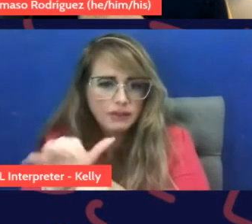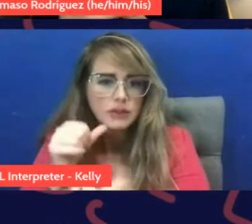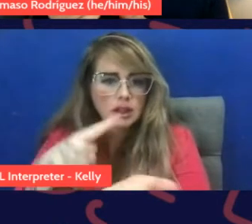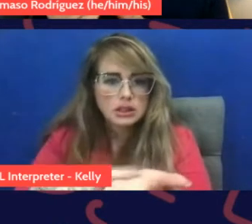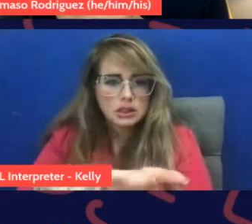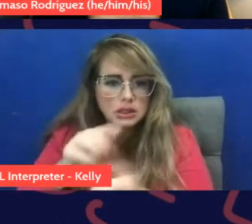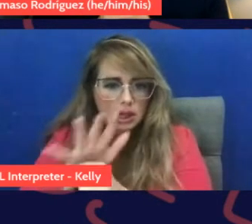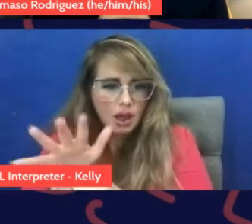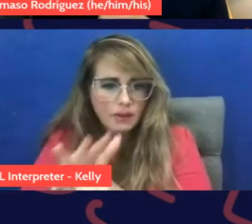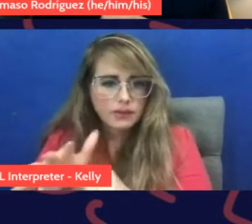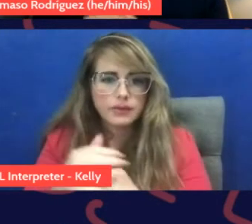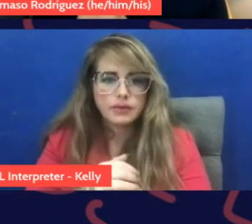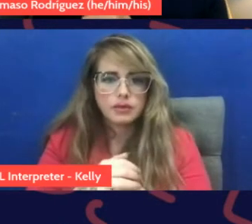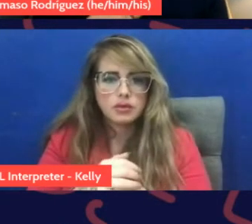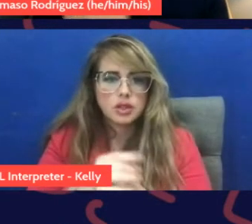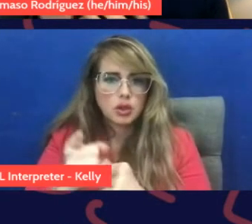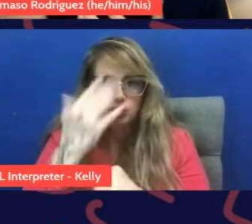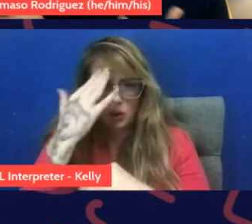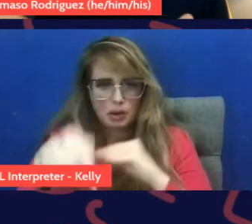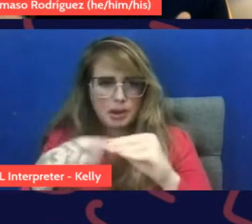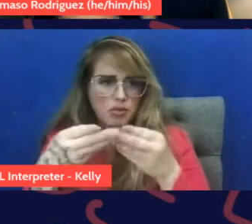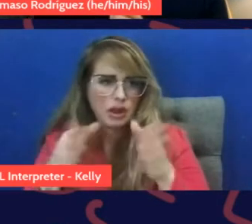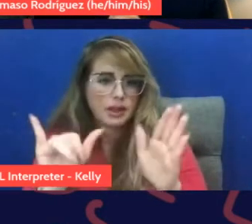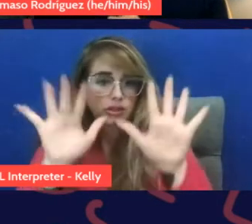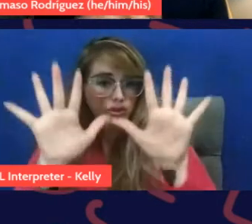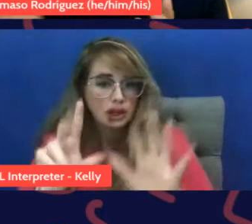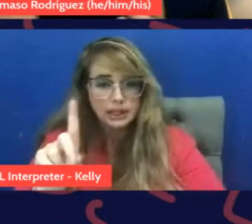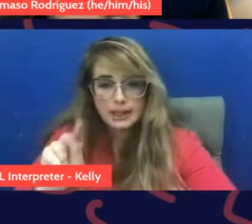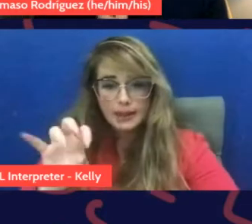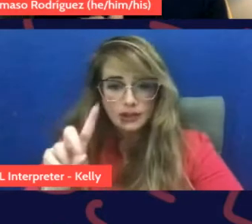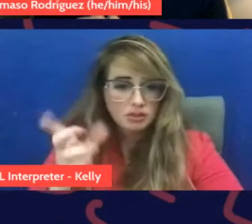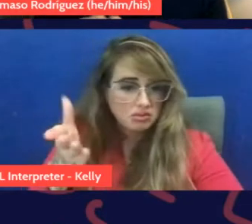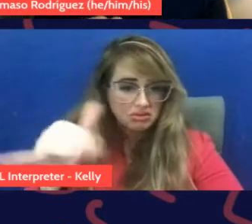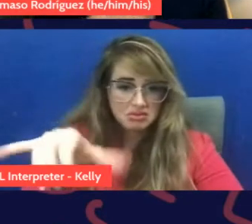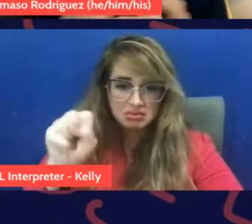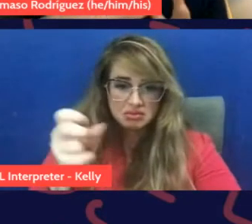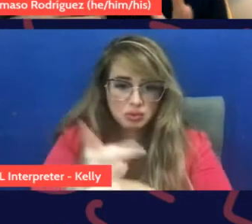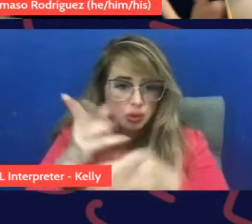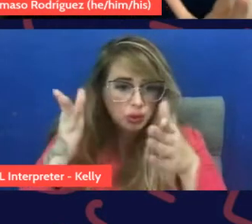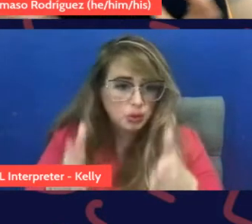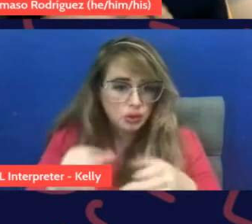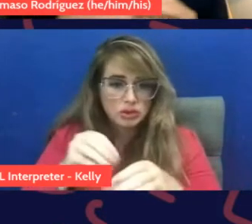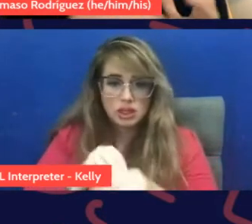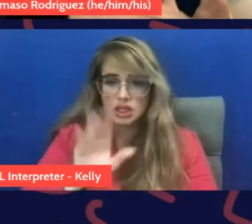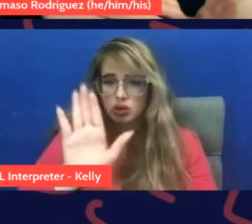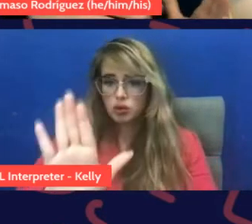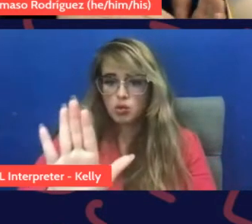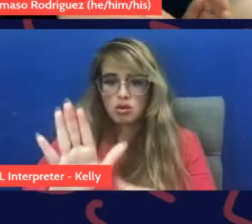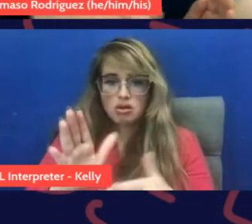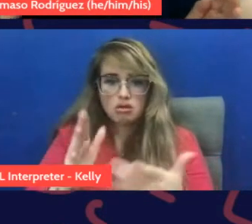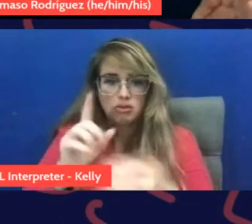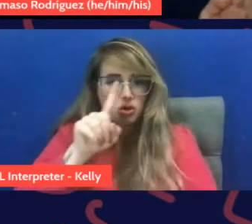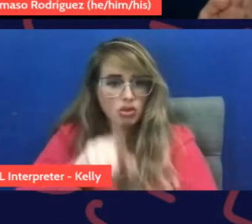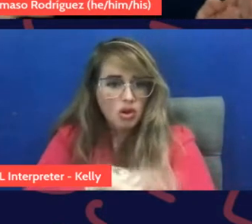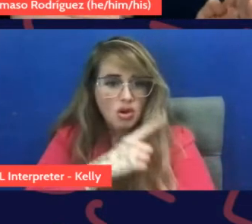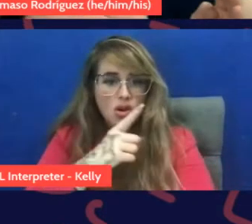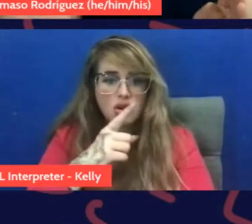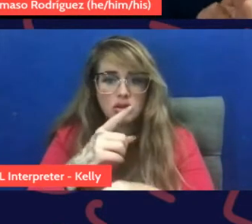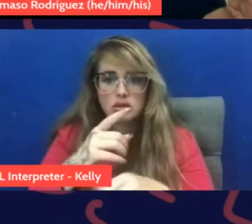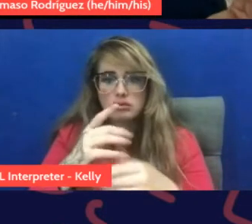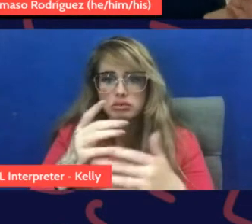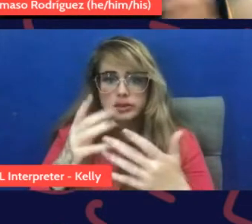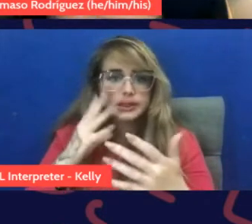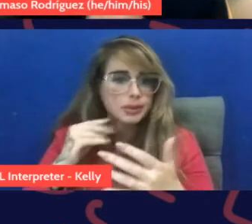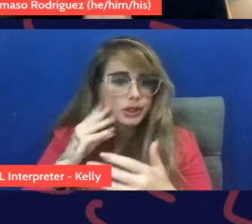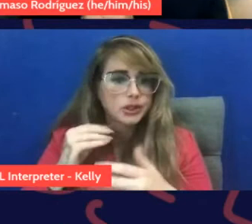known broadly. So that's great. David, I'm wondering, as a producer and in your kind of long form of running